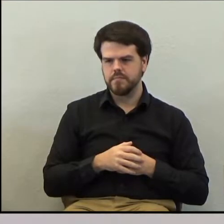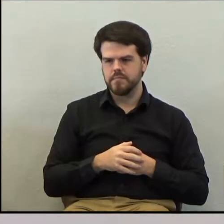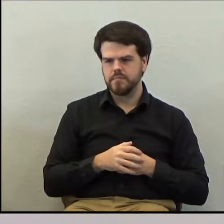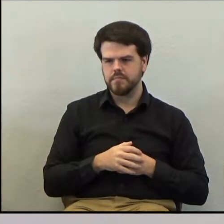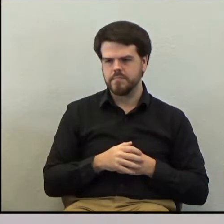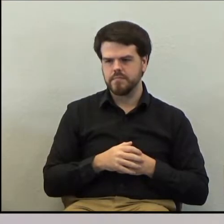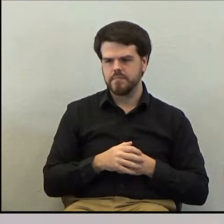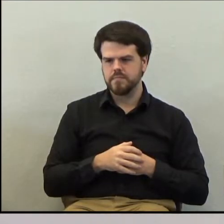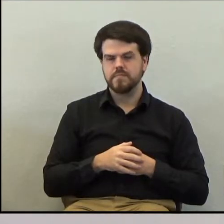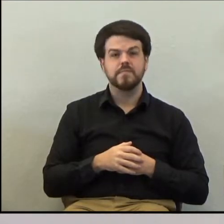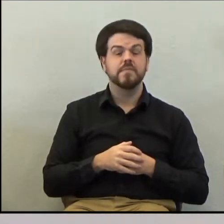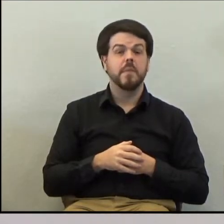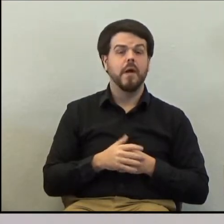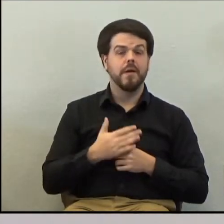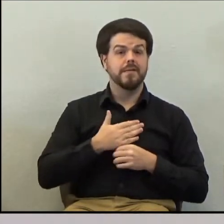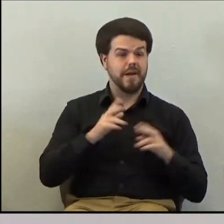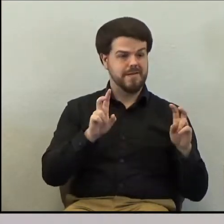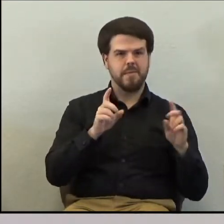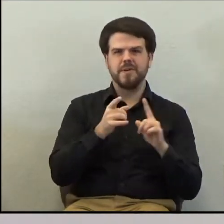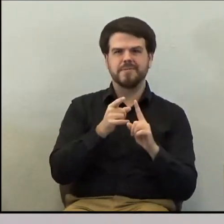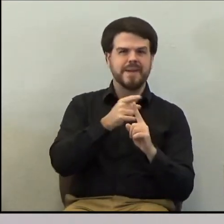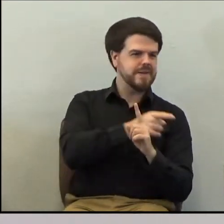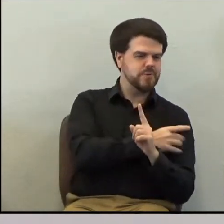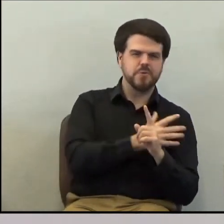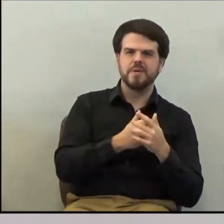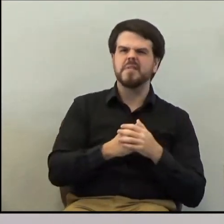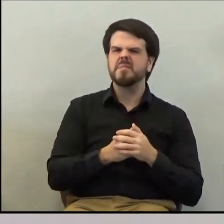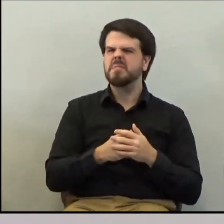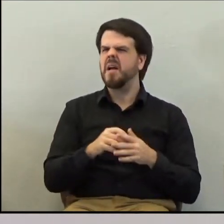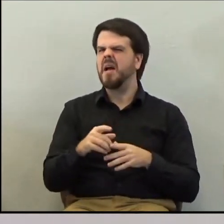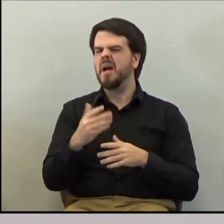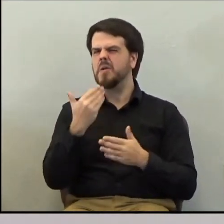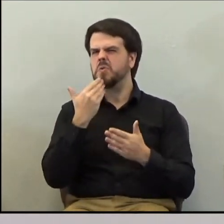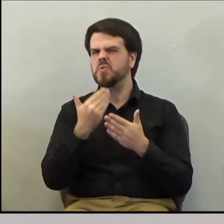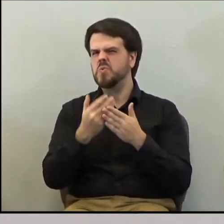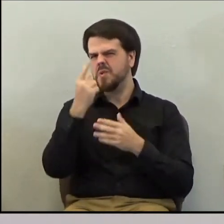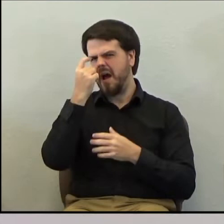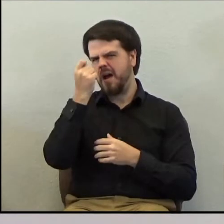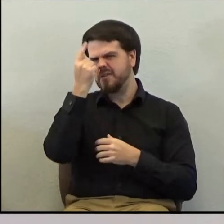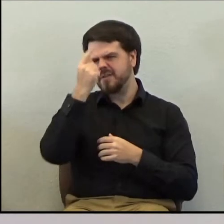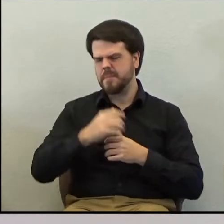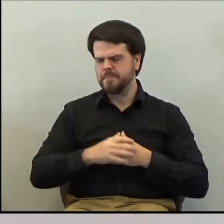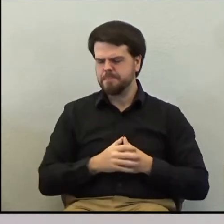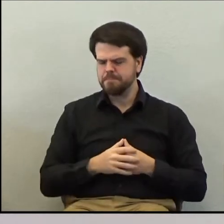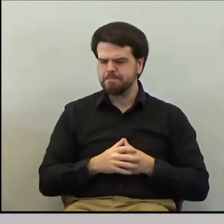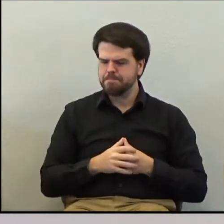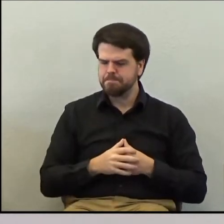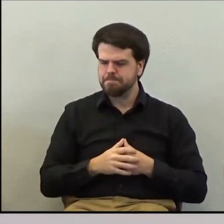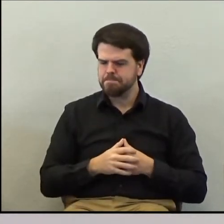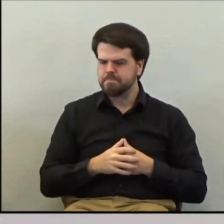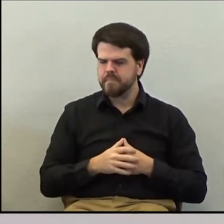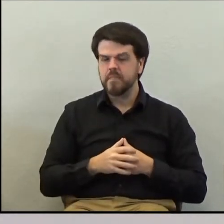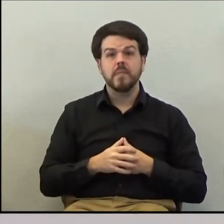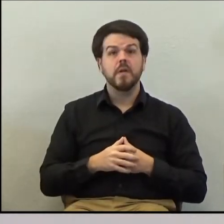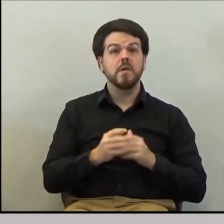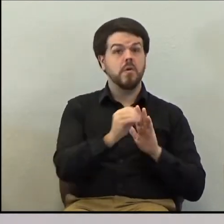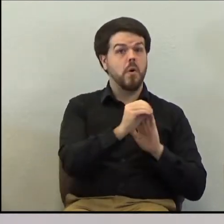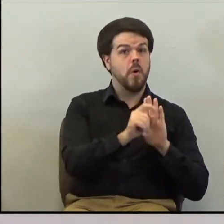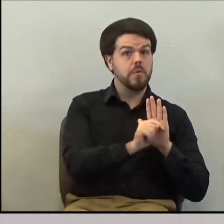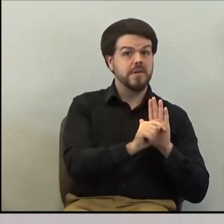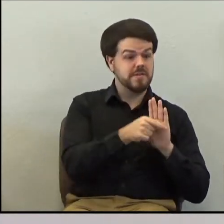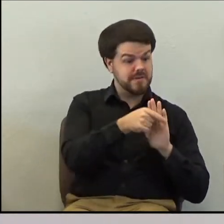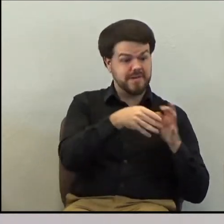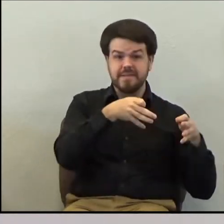That's a little detour there. I think it's important for us to understand. And again, the Old Testament tells us about